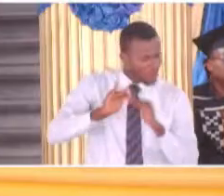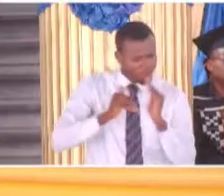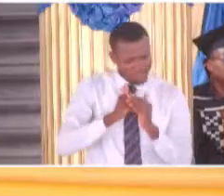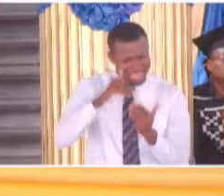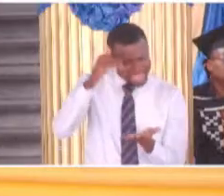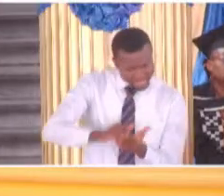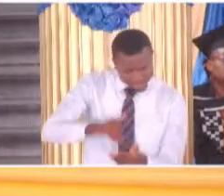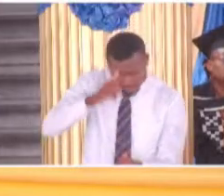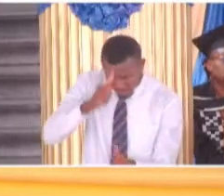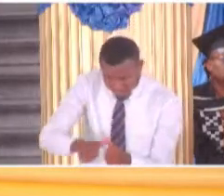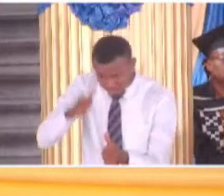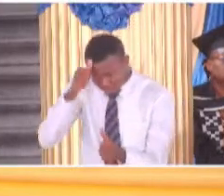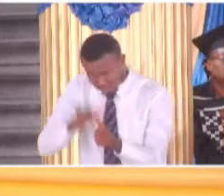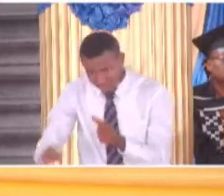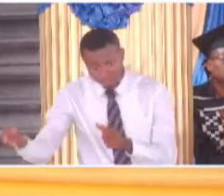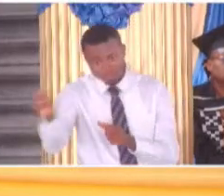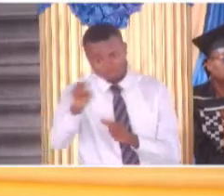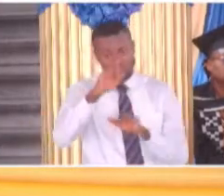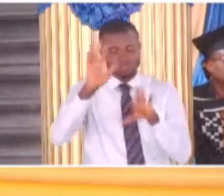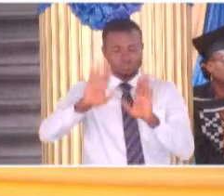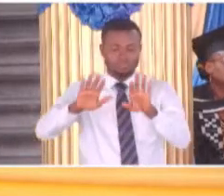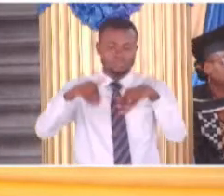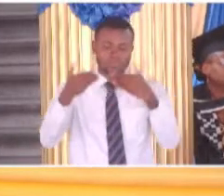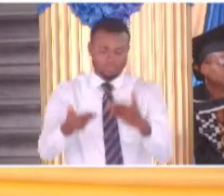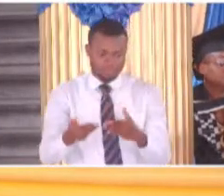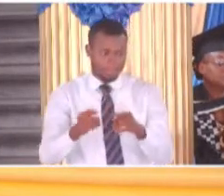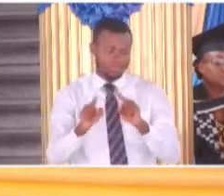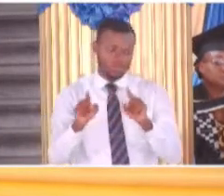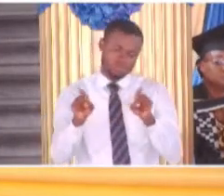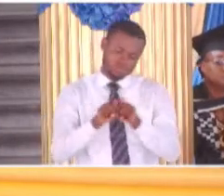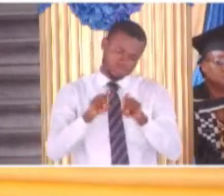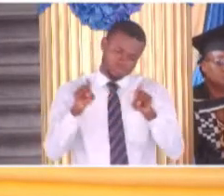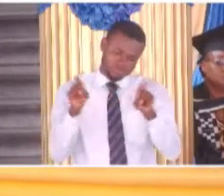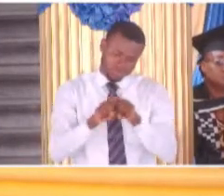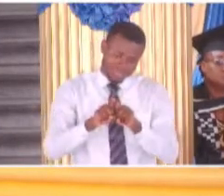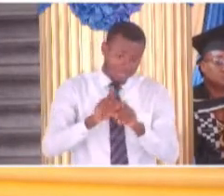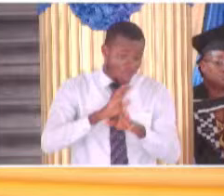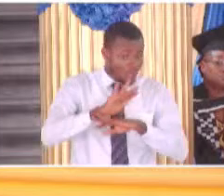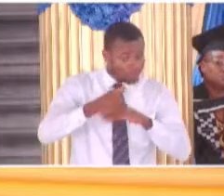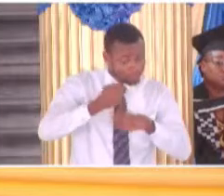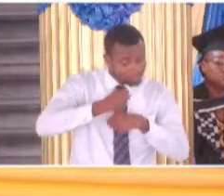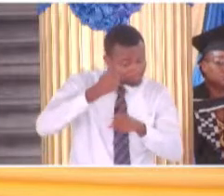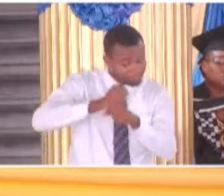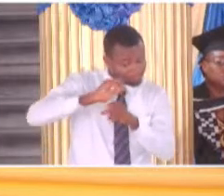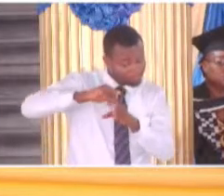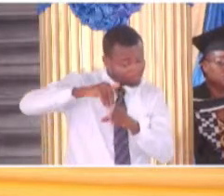Remember, it is not what you have been given, but what you make out of